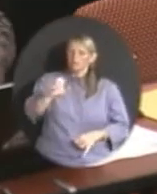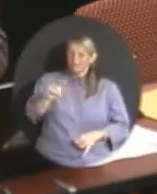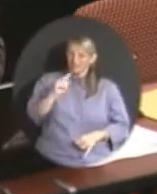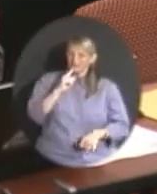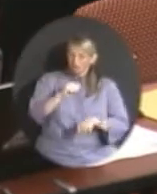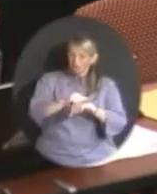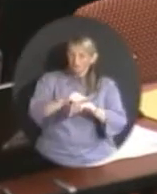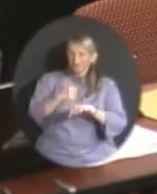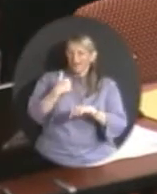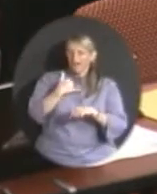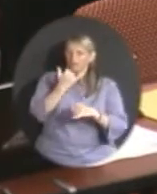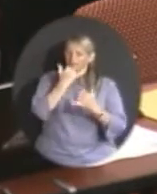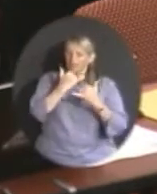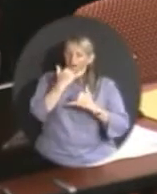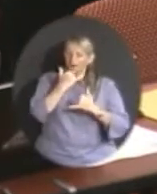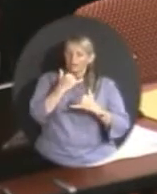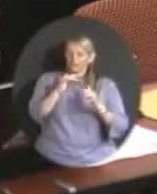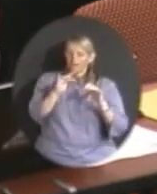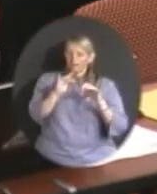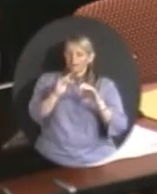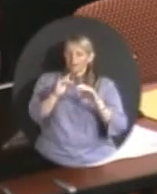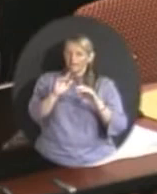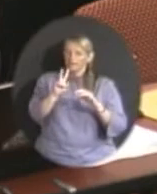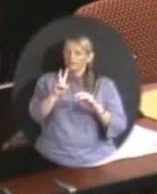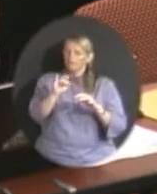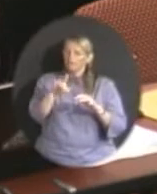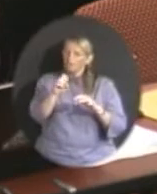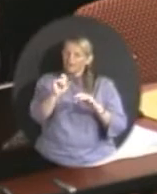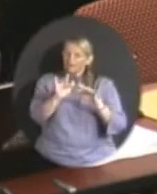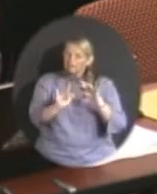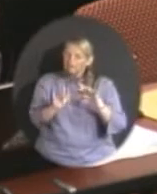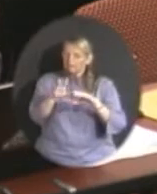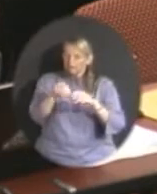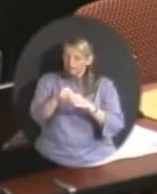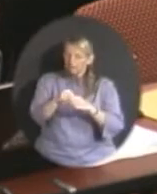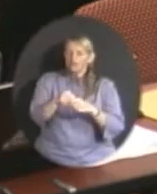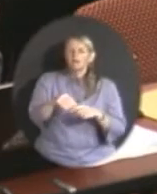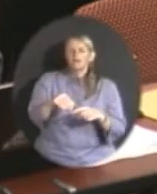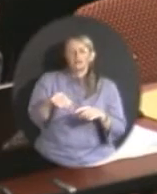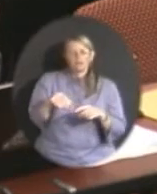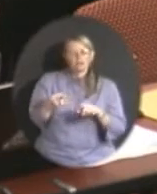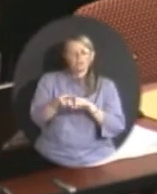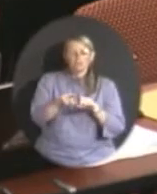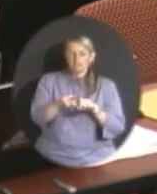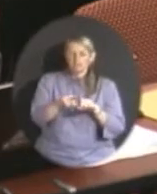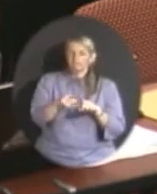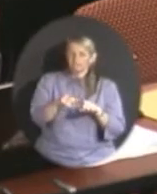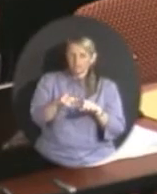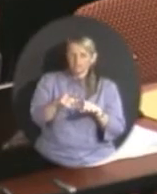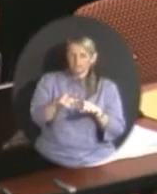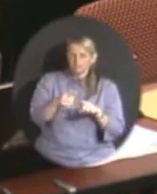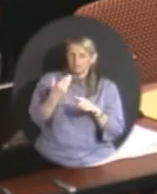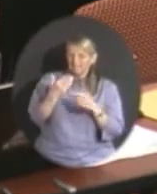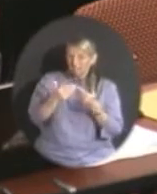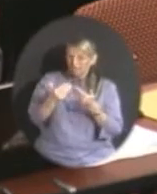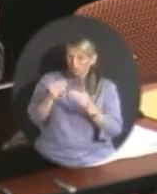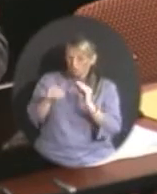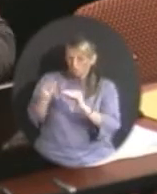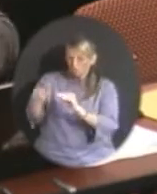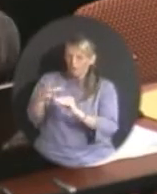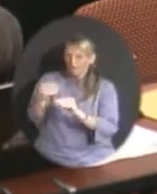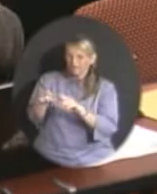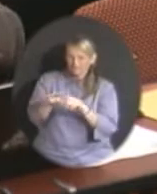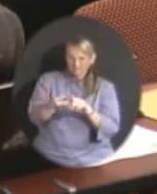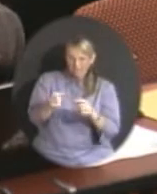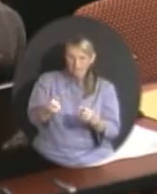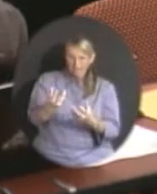to it. So it's a much less expensive system, provides the same amount of insulation, as we have before. And it's not the whole building. This is just